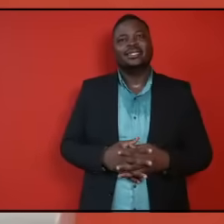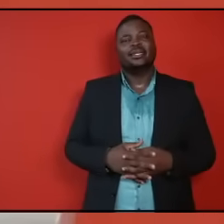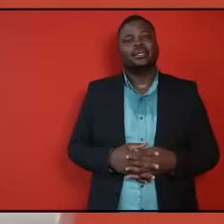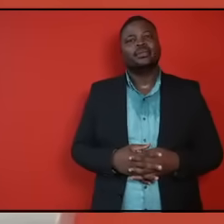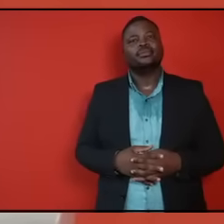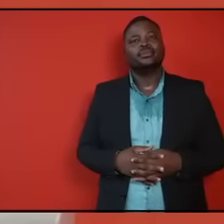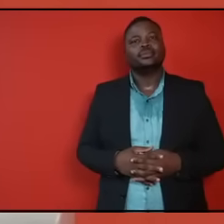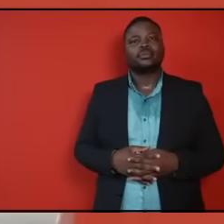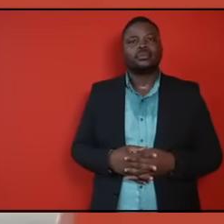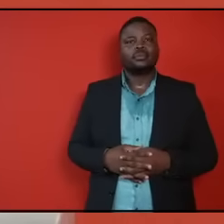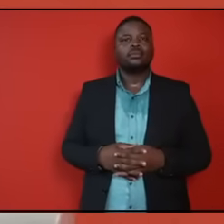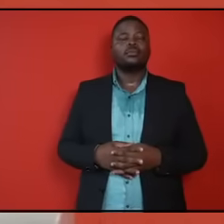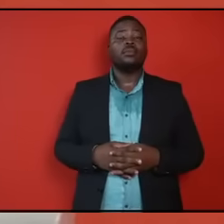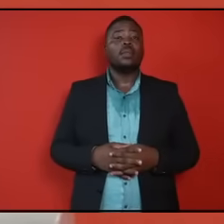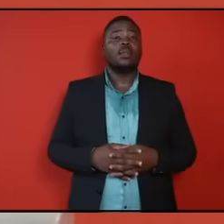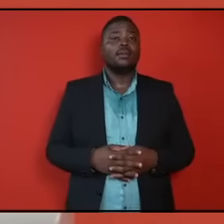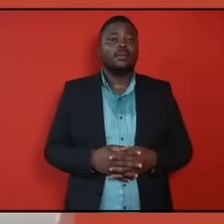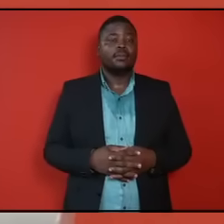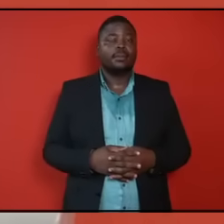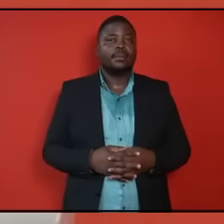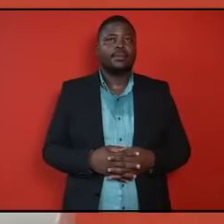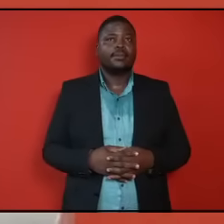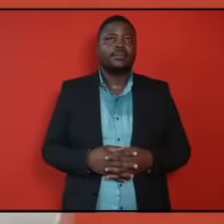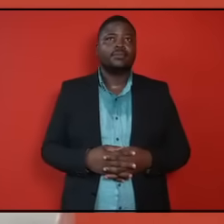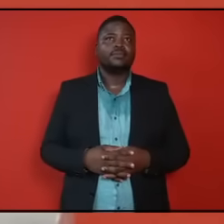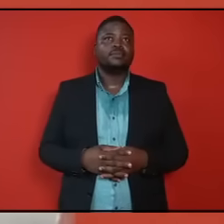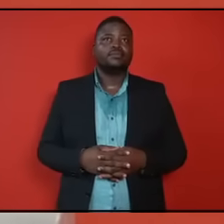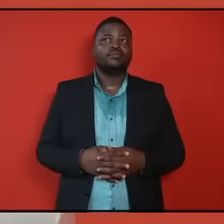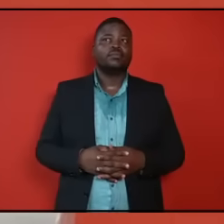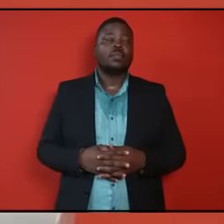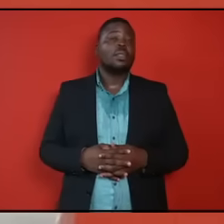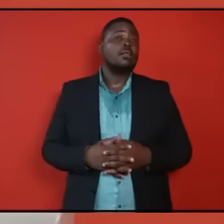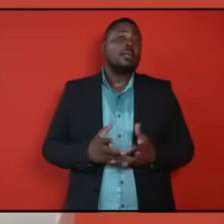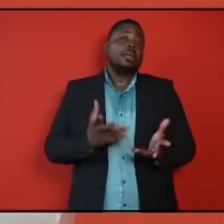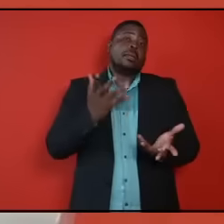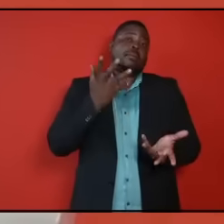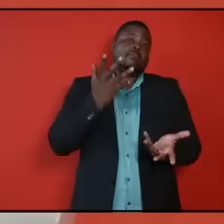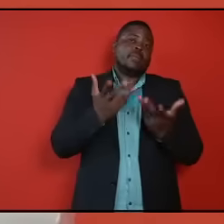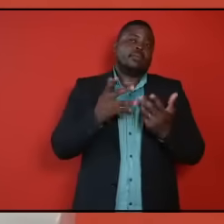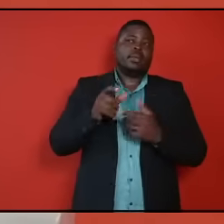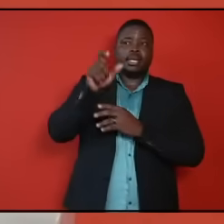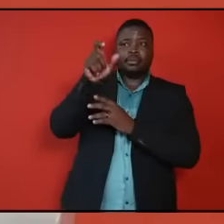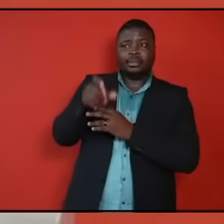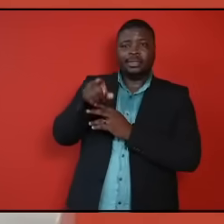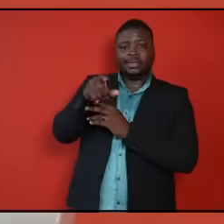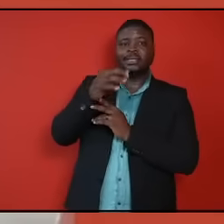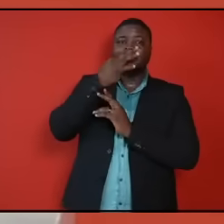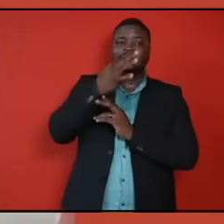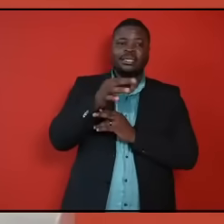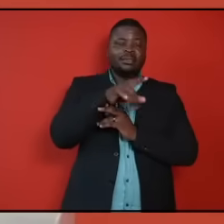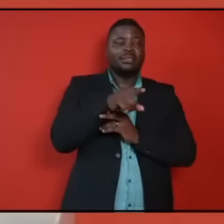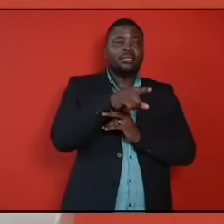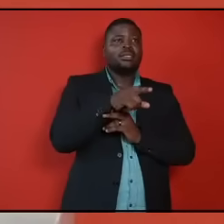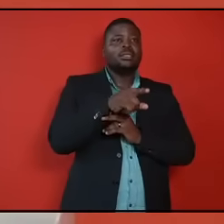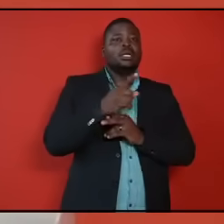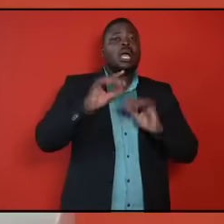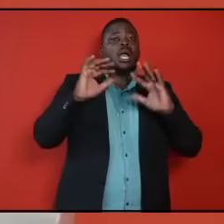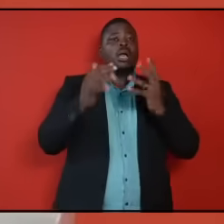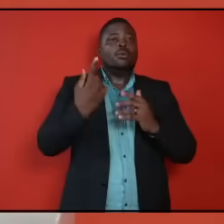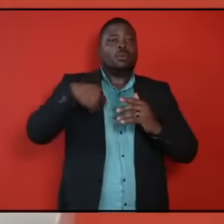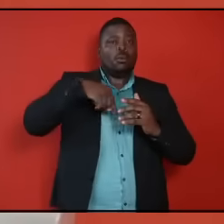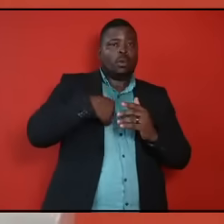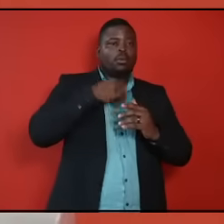Unless someone says, what will it take for you to go into cooperation which include the ANC?